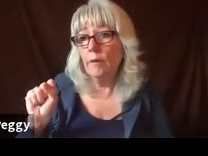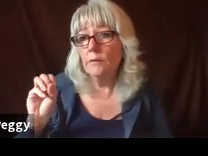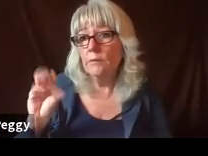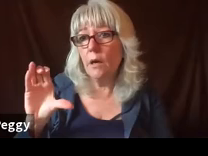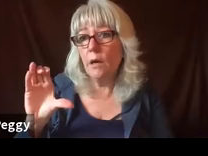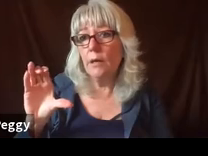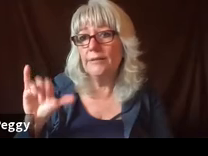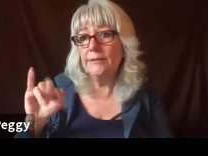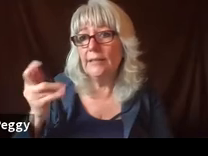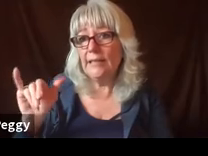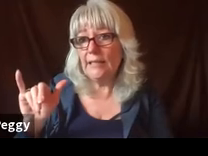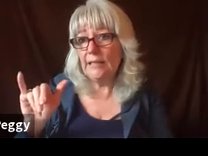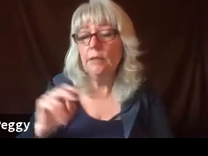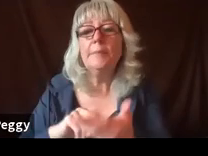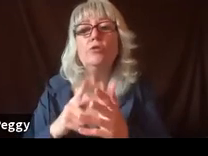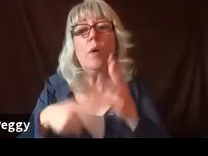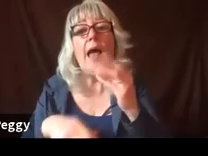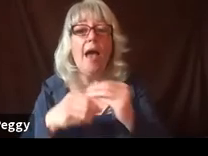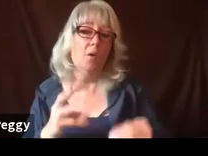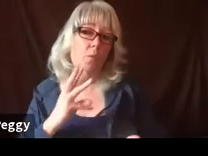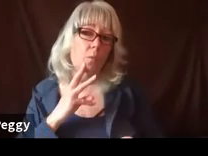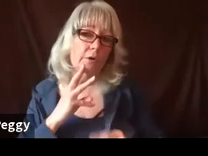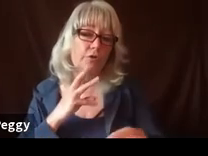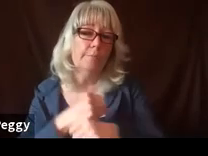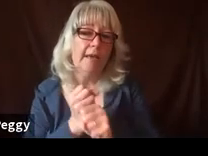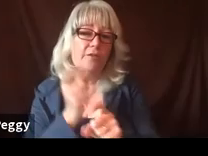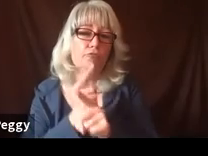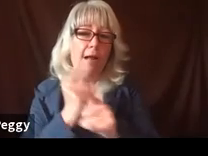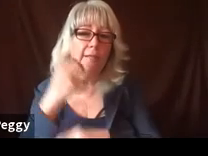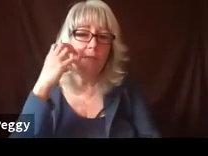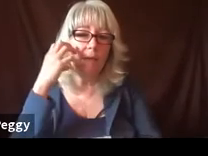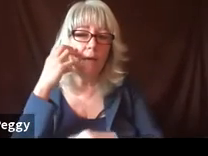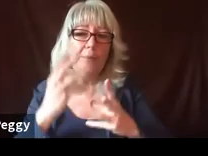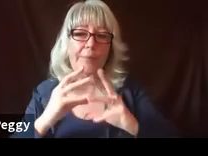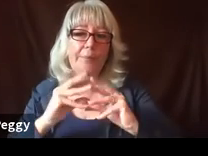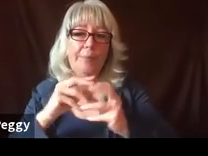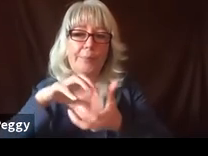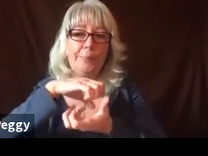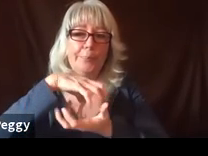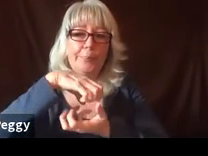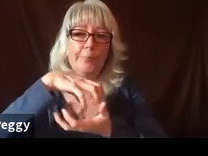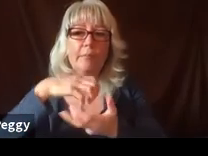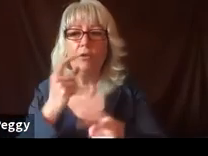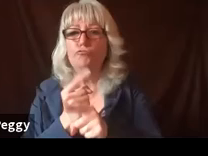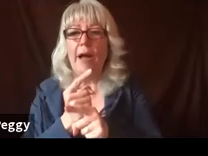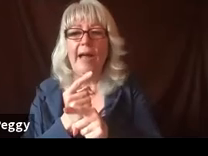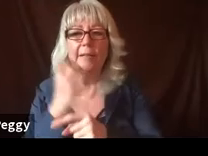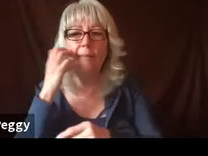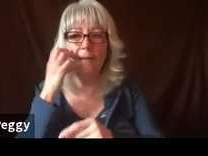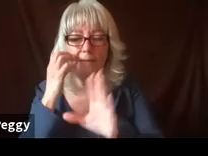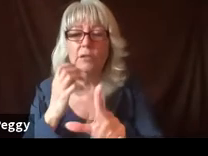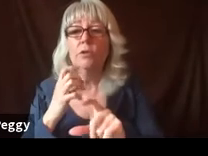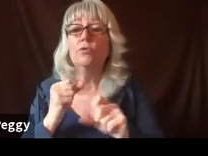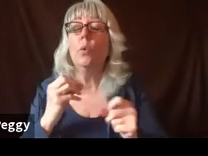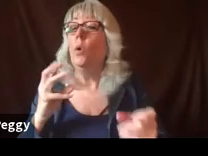water into it and make it the right consistency to paint with. So you're gonna dip the